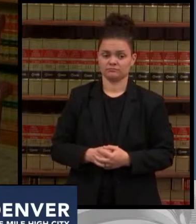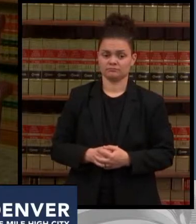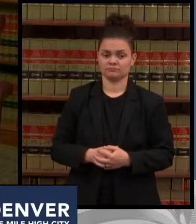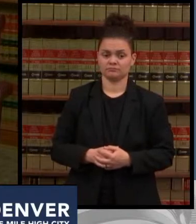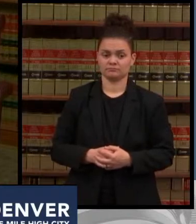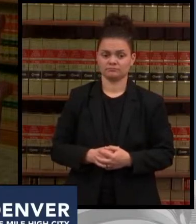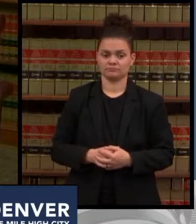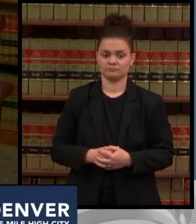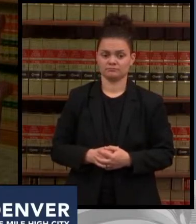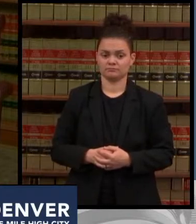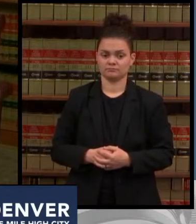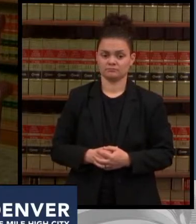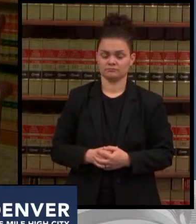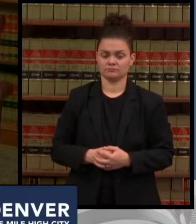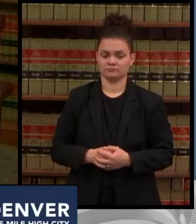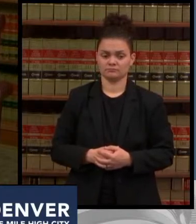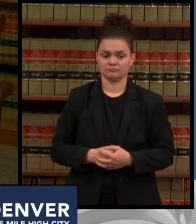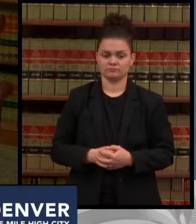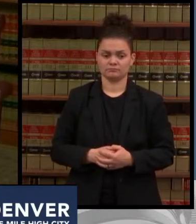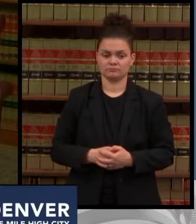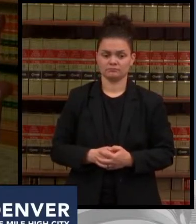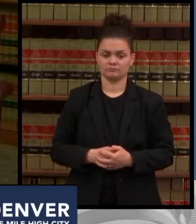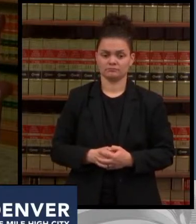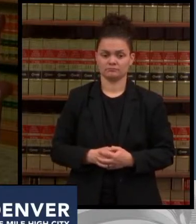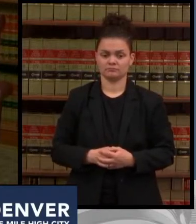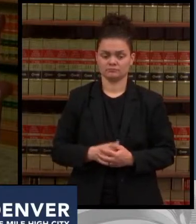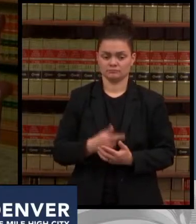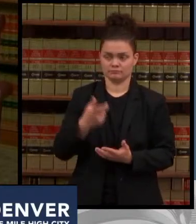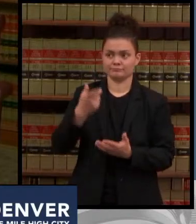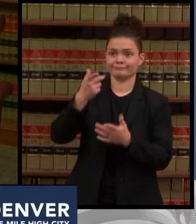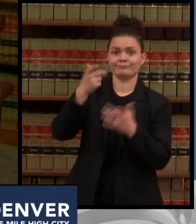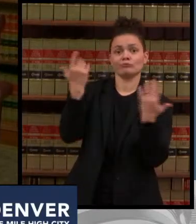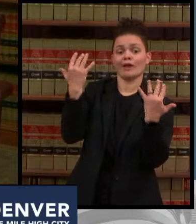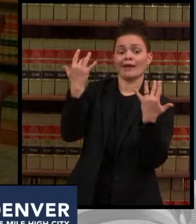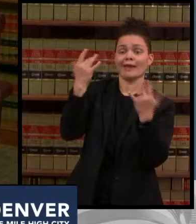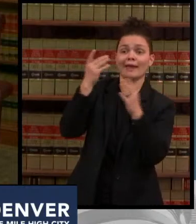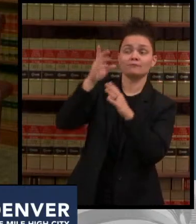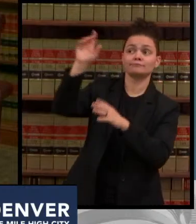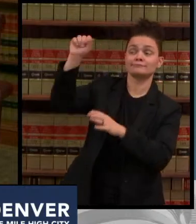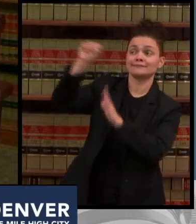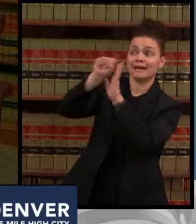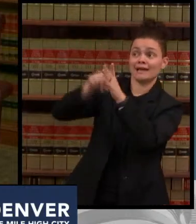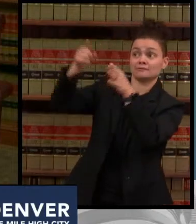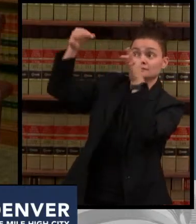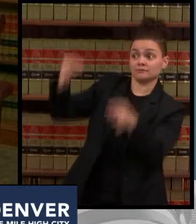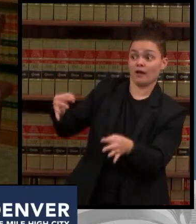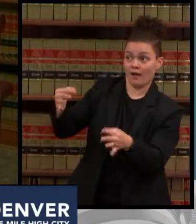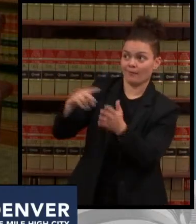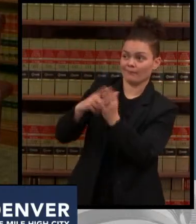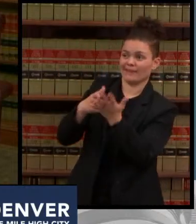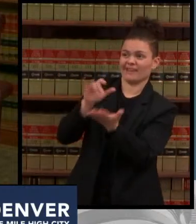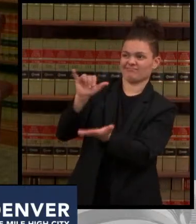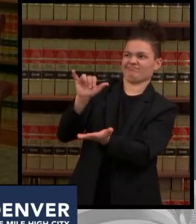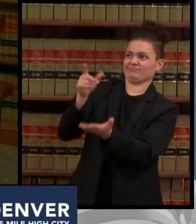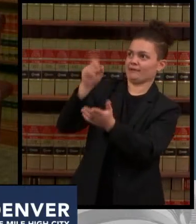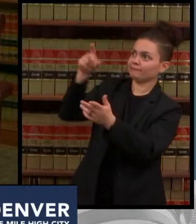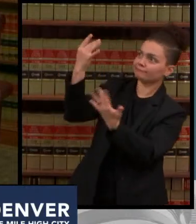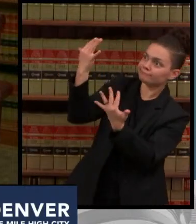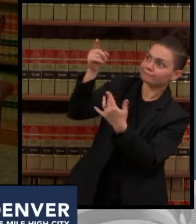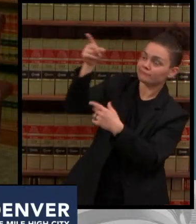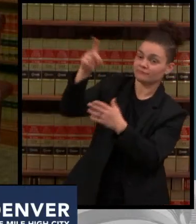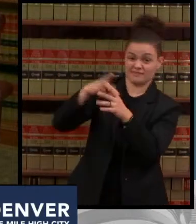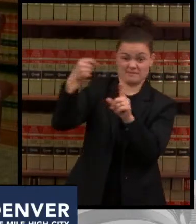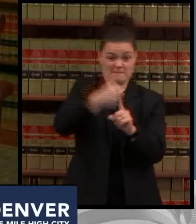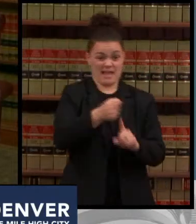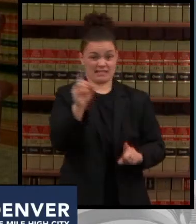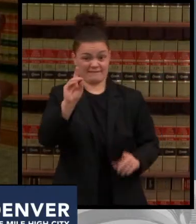why now, but that in the meantime, while you were waiting on the state, did that cost Colorado time, and now we're at the point where our hospital systems are on the brink